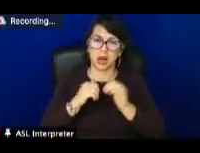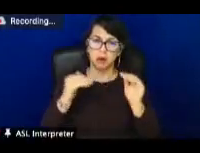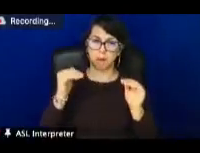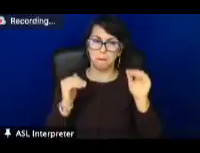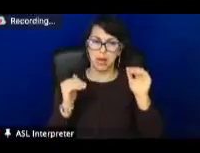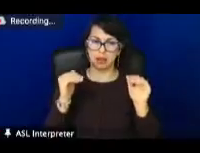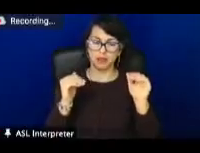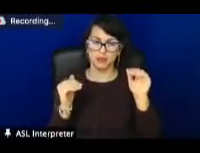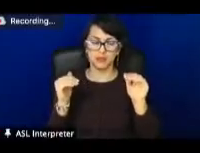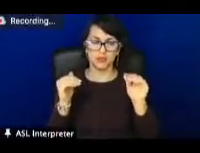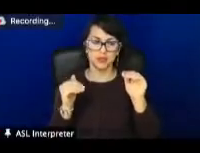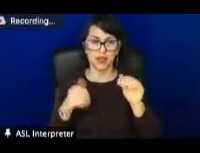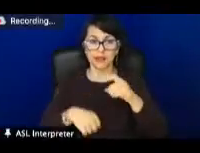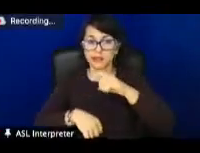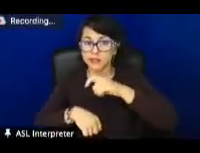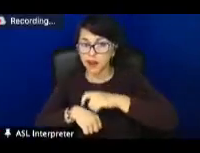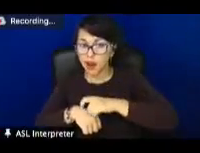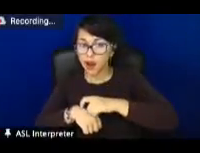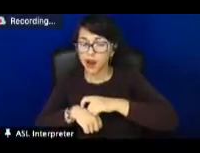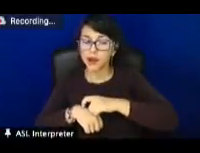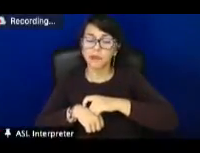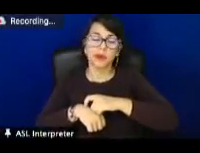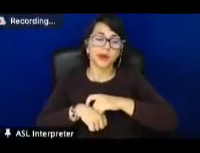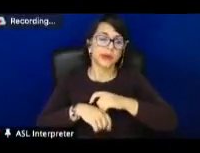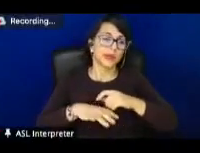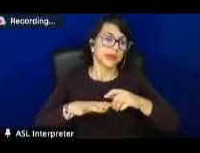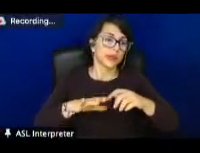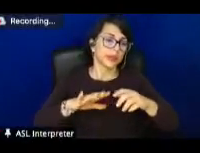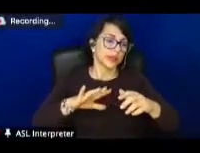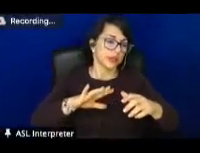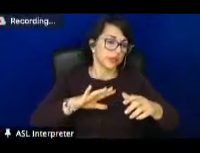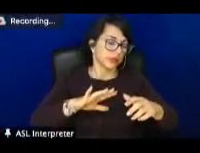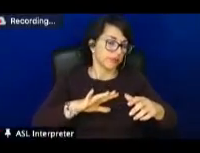around the timeframes of when we will be,